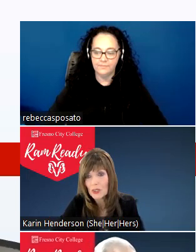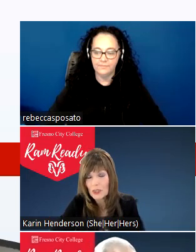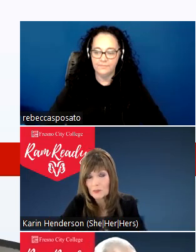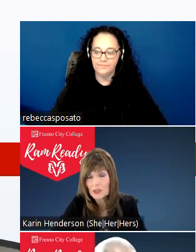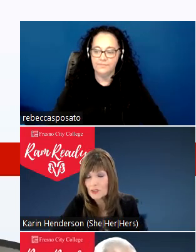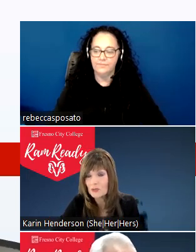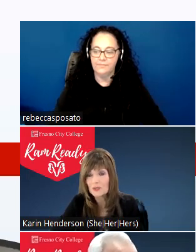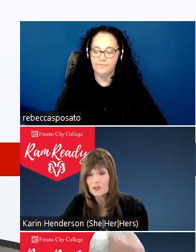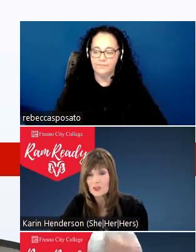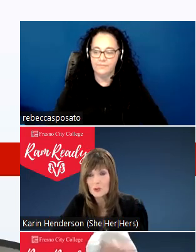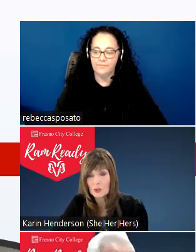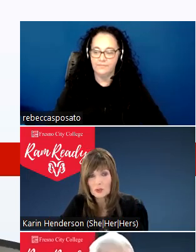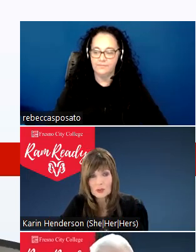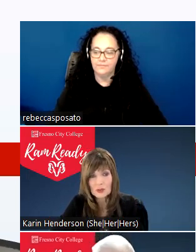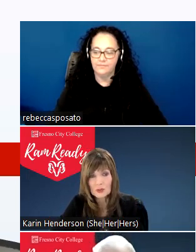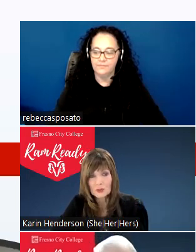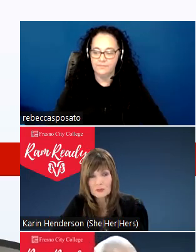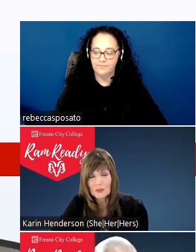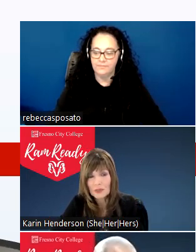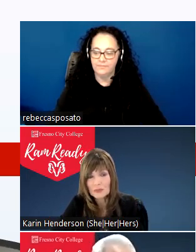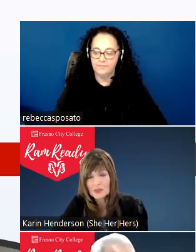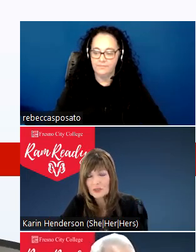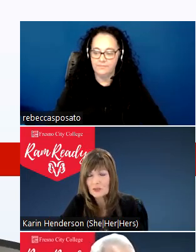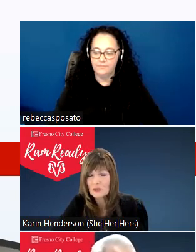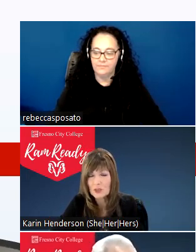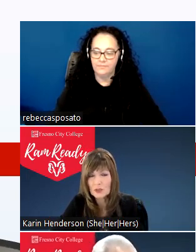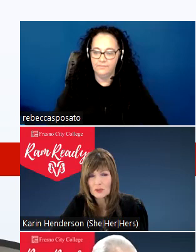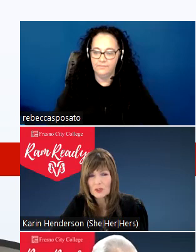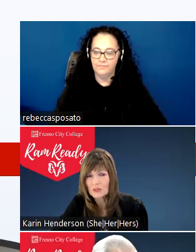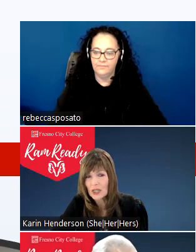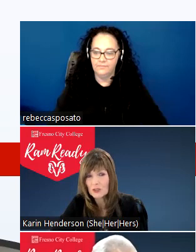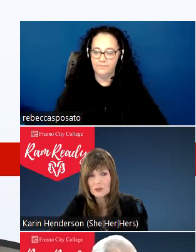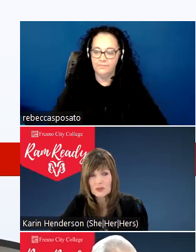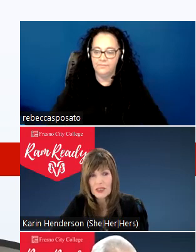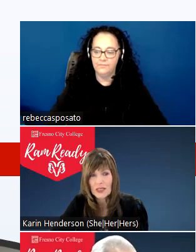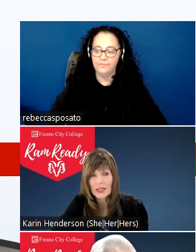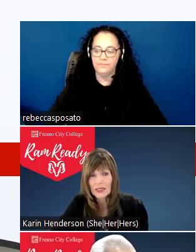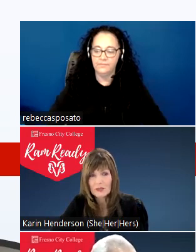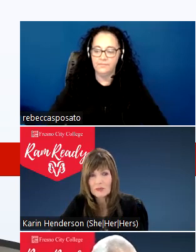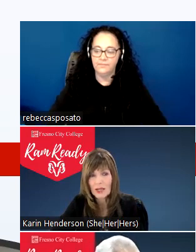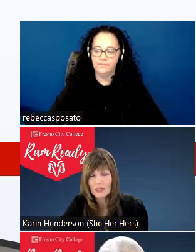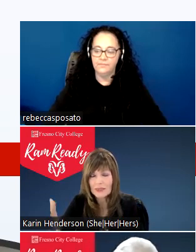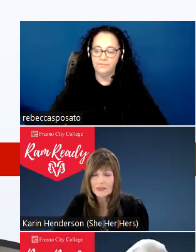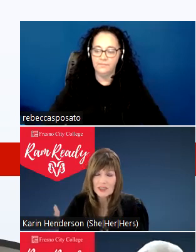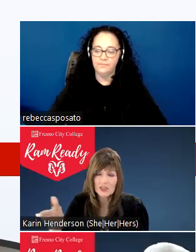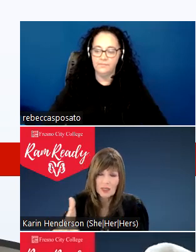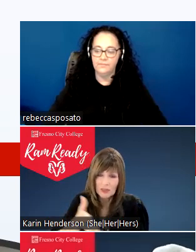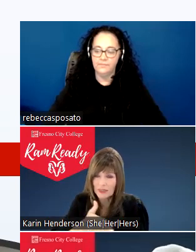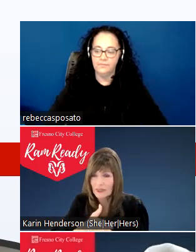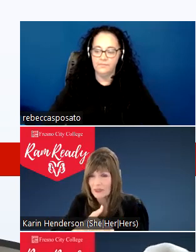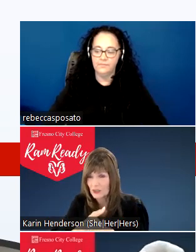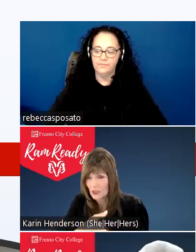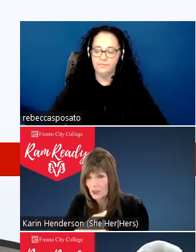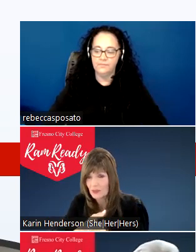your interests, your skills, your values. And I like to say it's